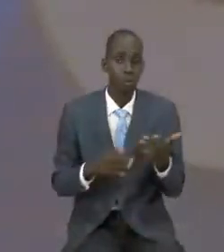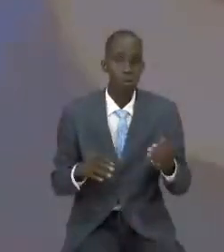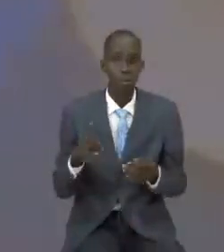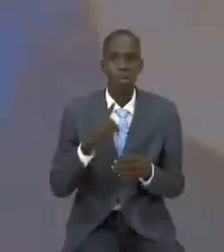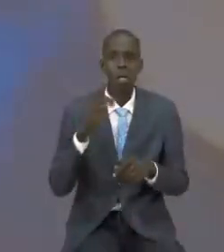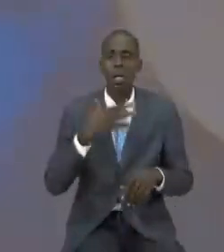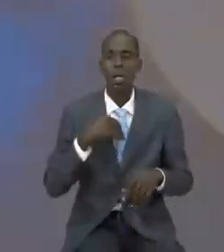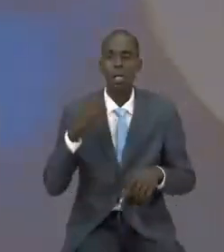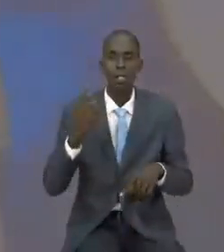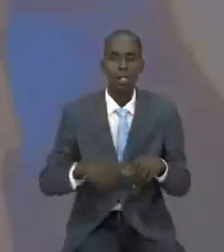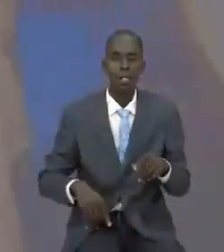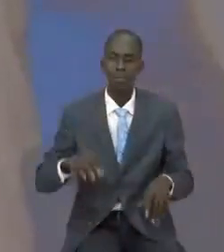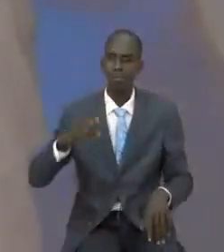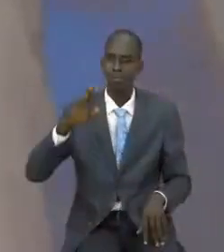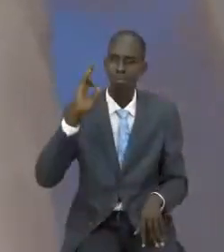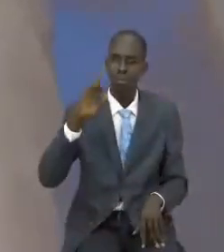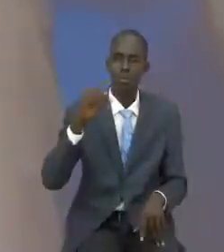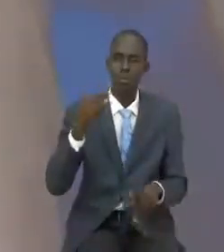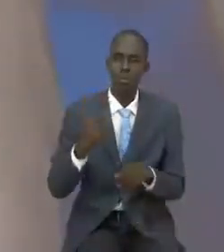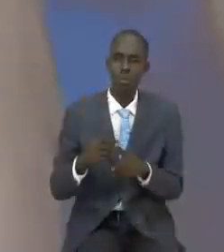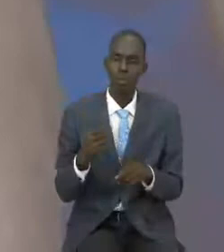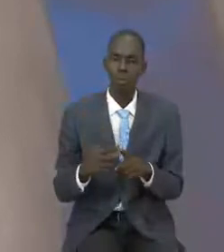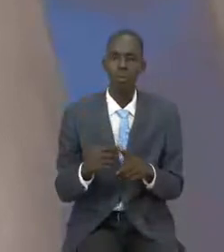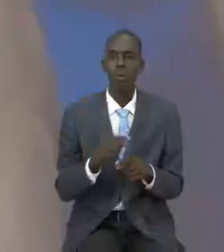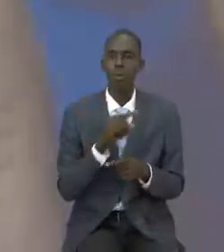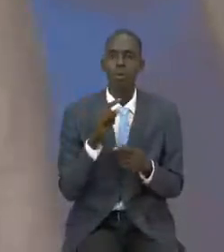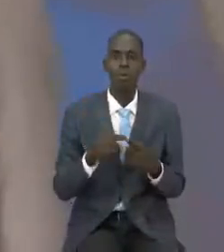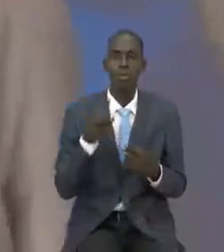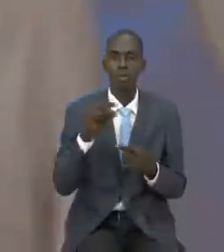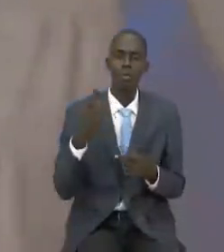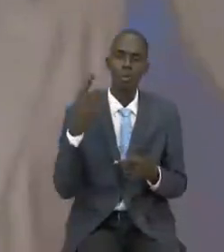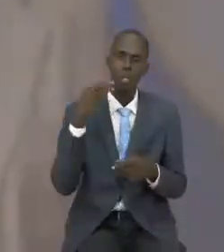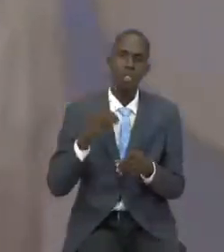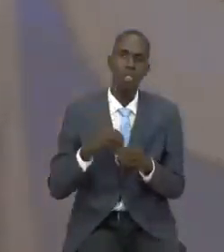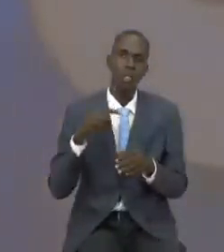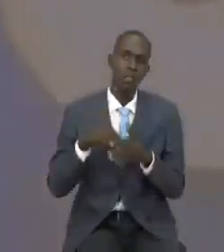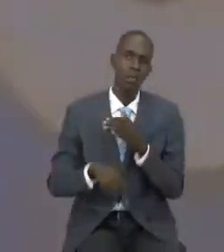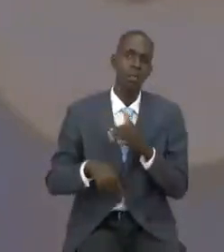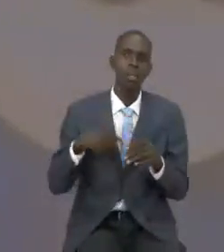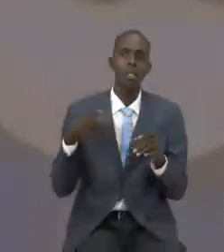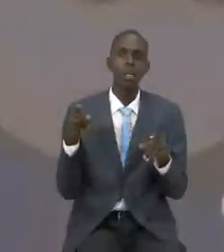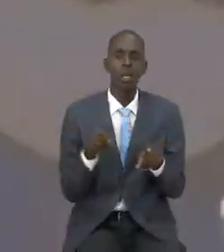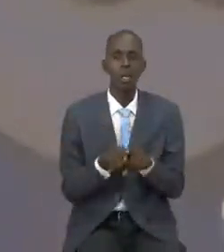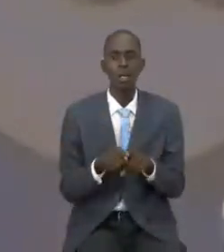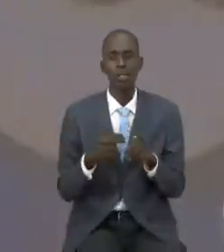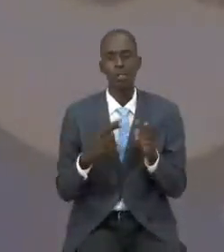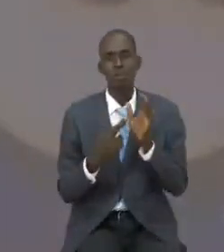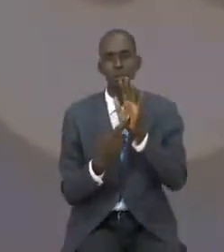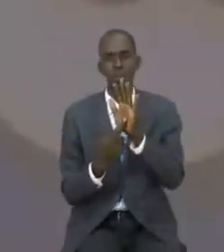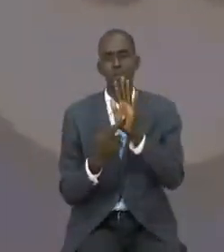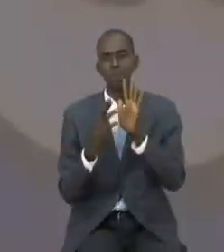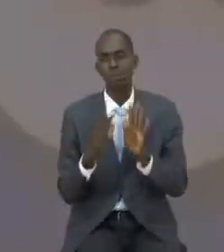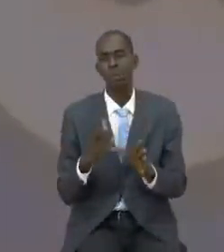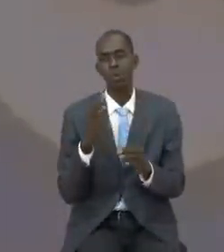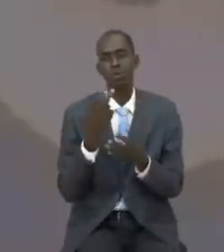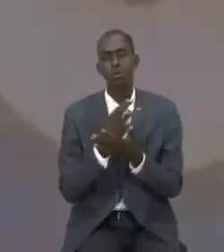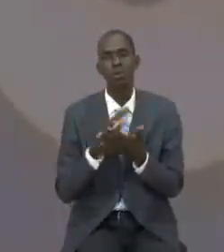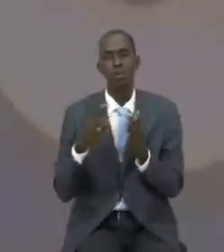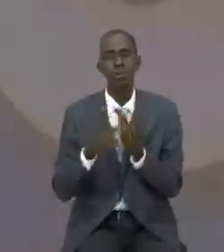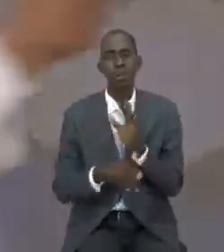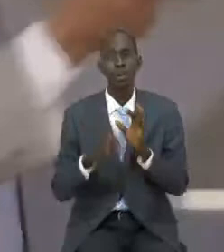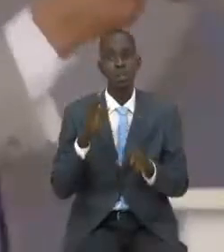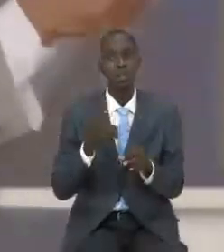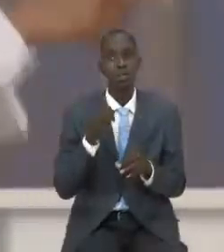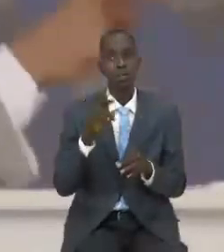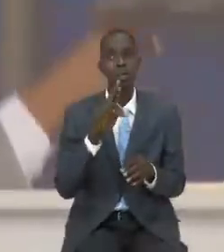word like you declared when you were in deeper life as ambassadors of holiness. If you are hearing